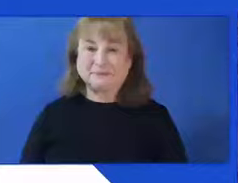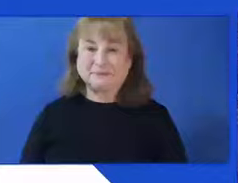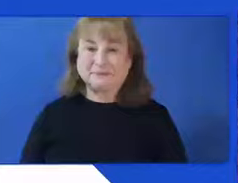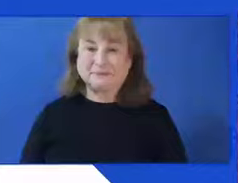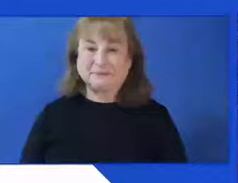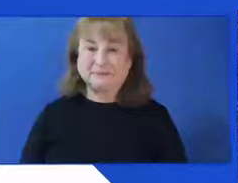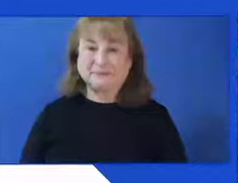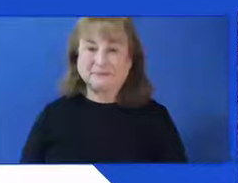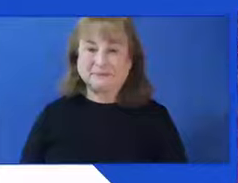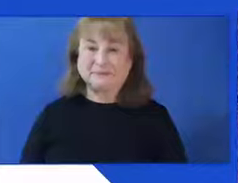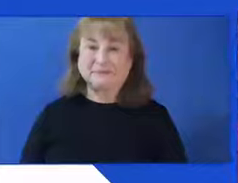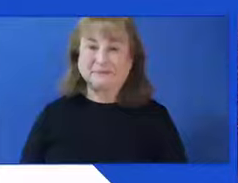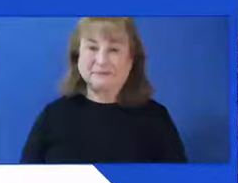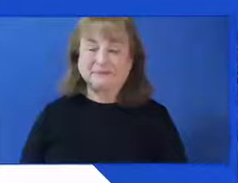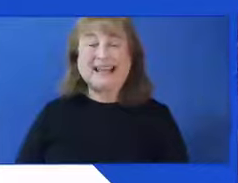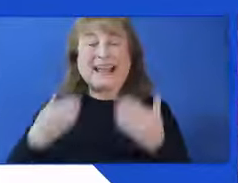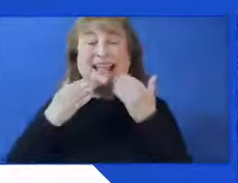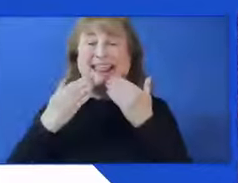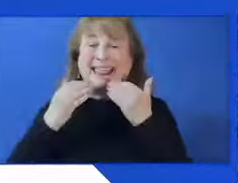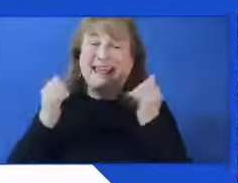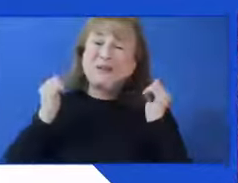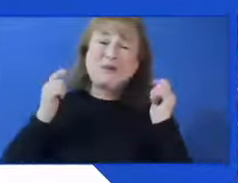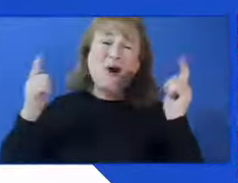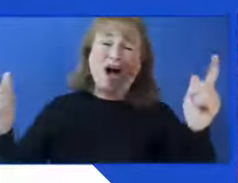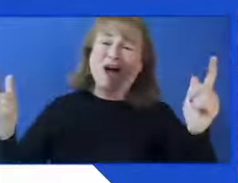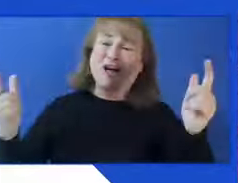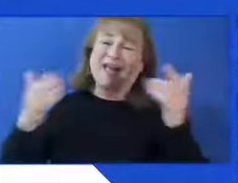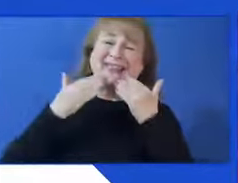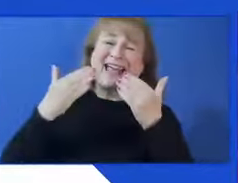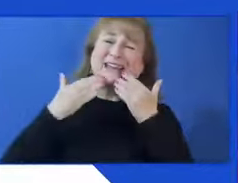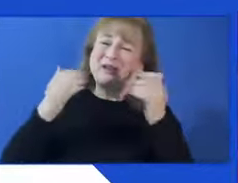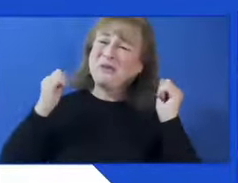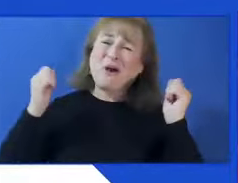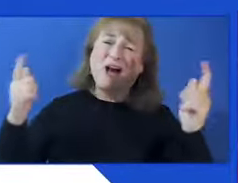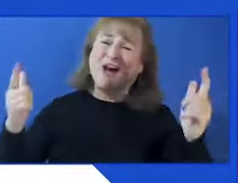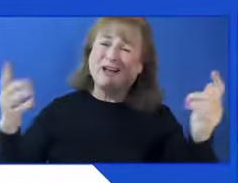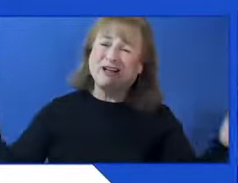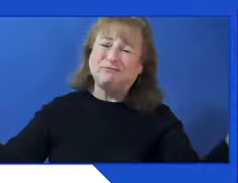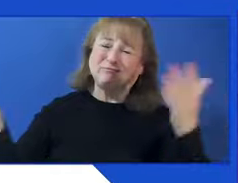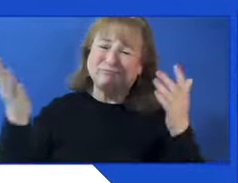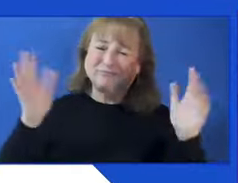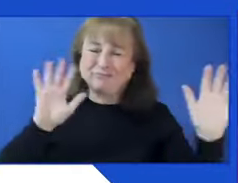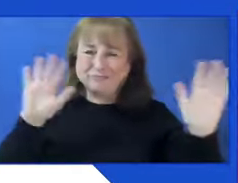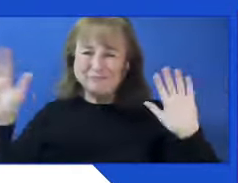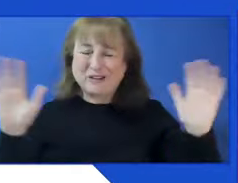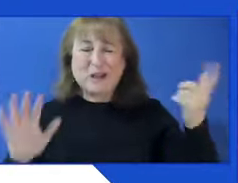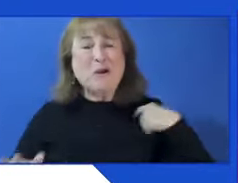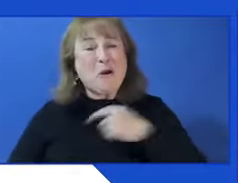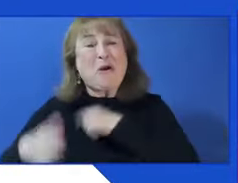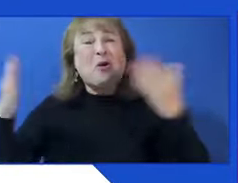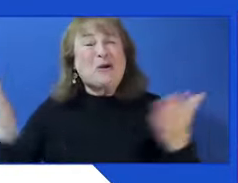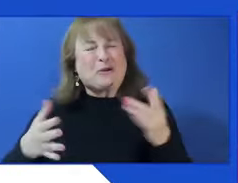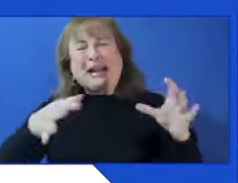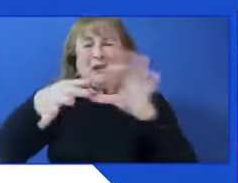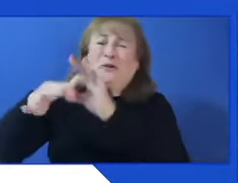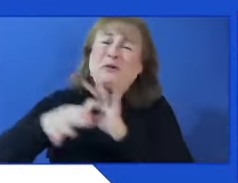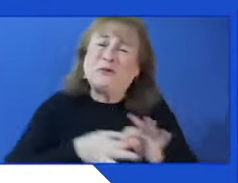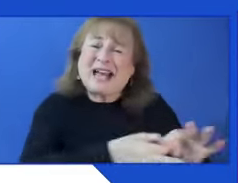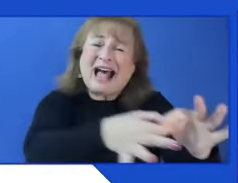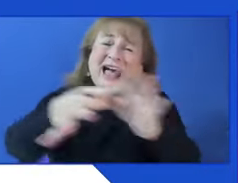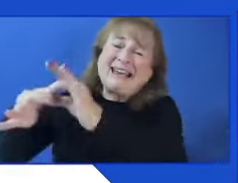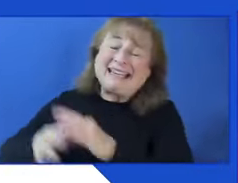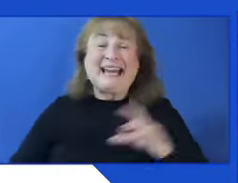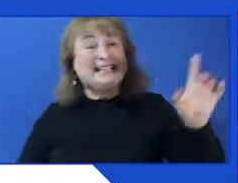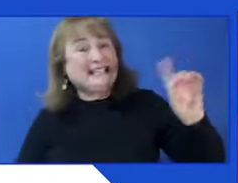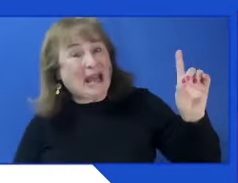Thank you, everybody. We are here united,